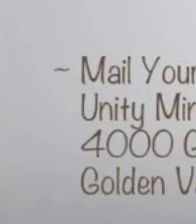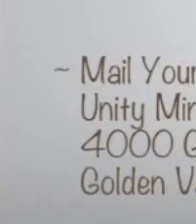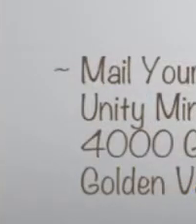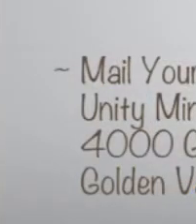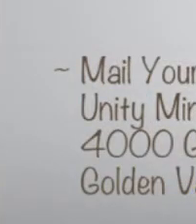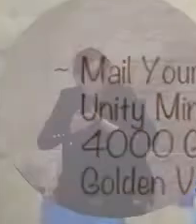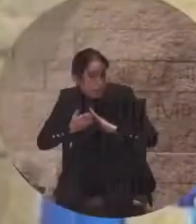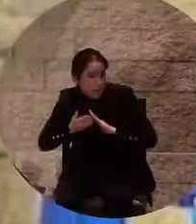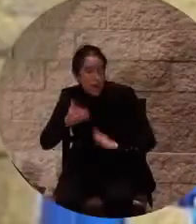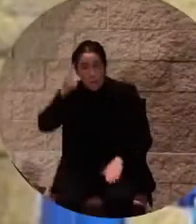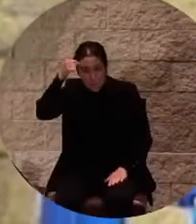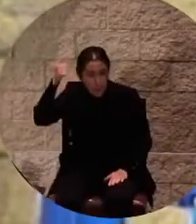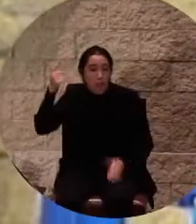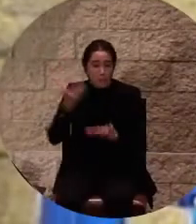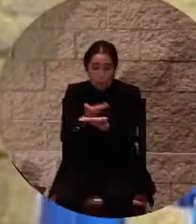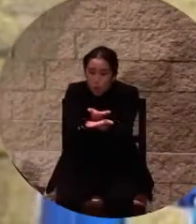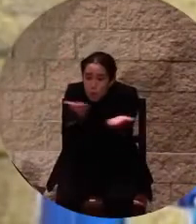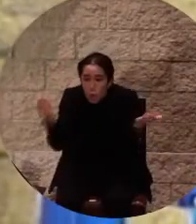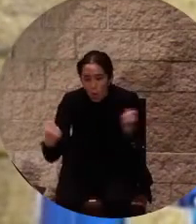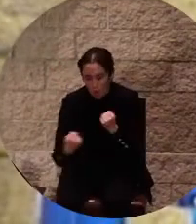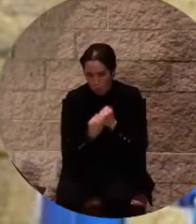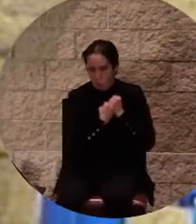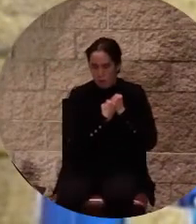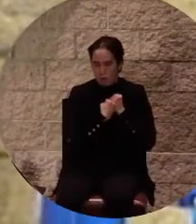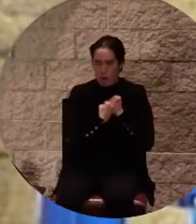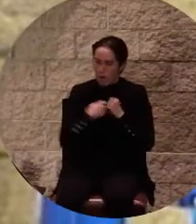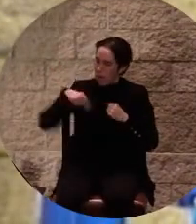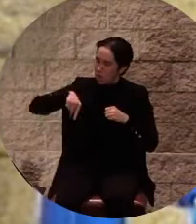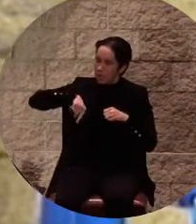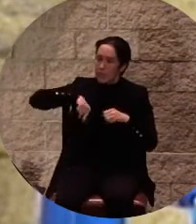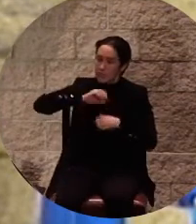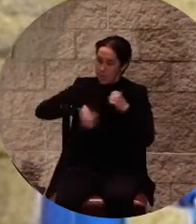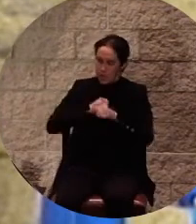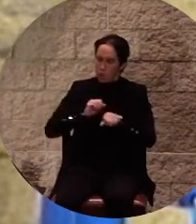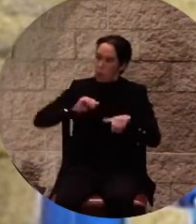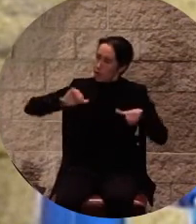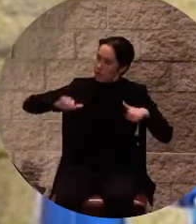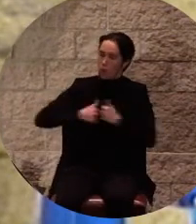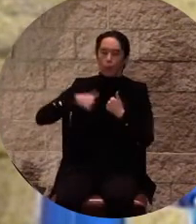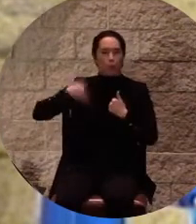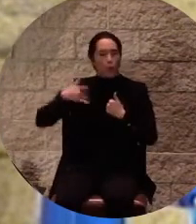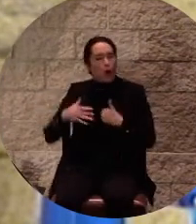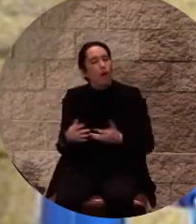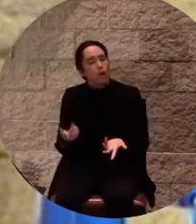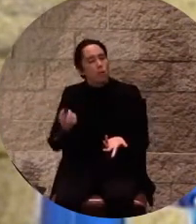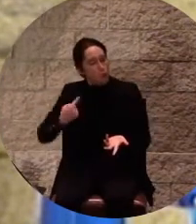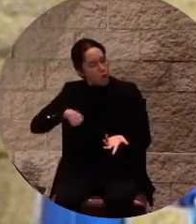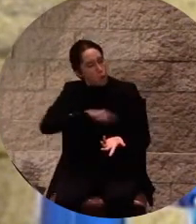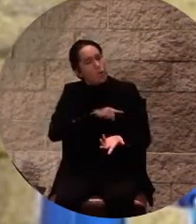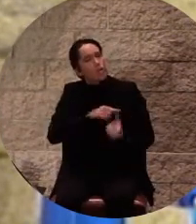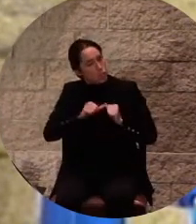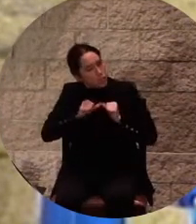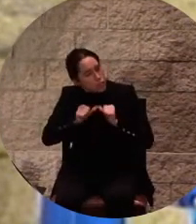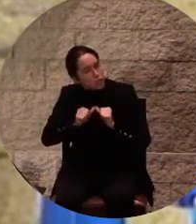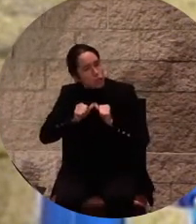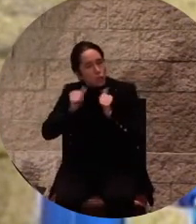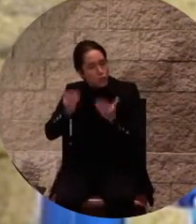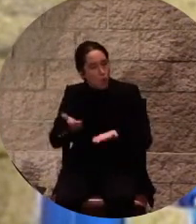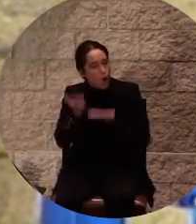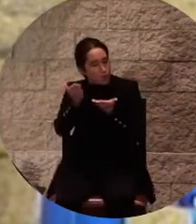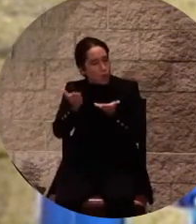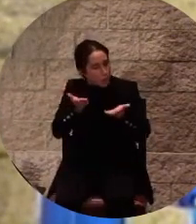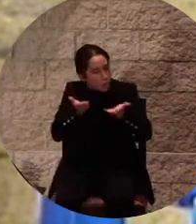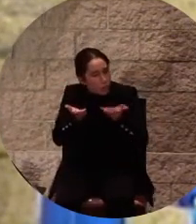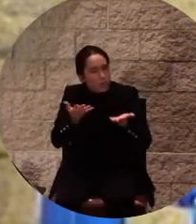support throughout the most challenging year we have had, we have been able to continue to offer services and